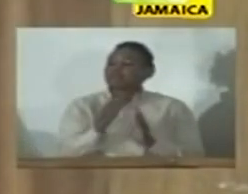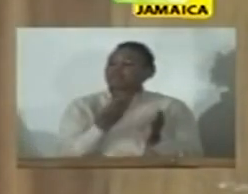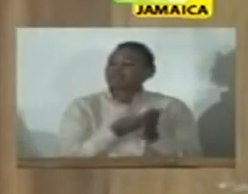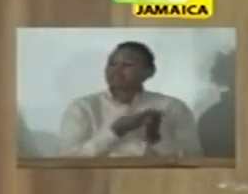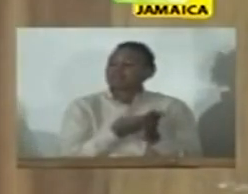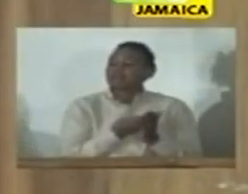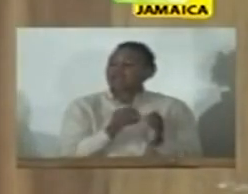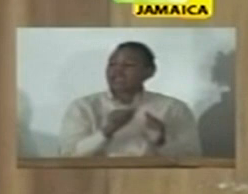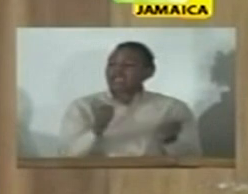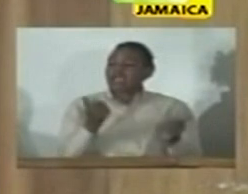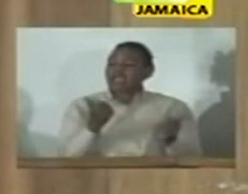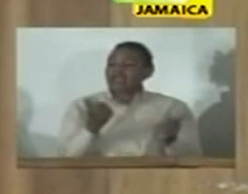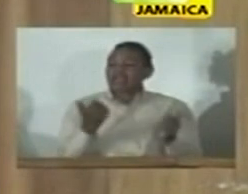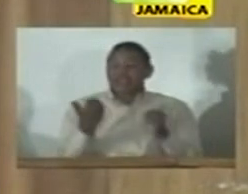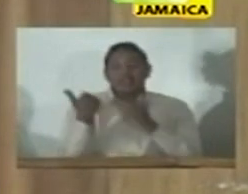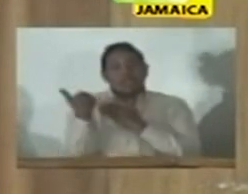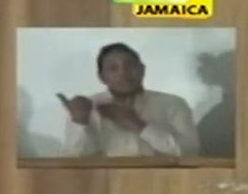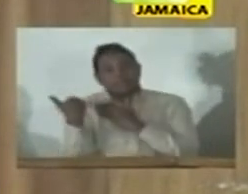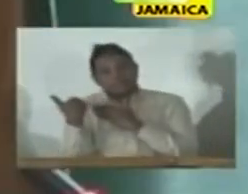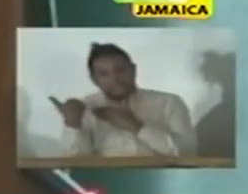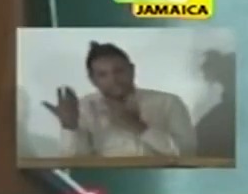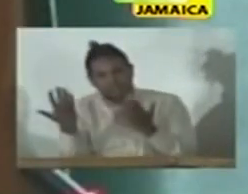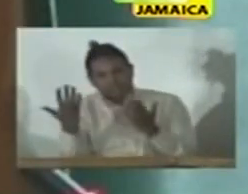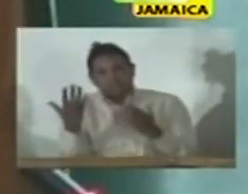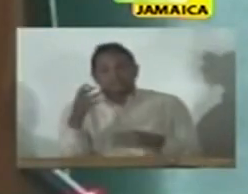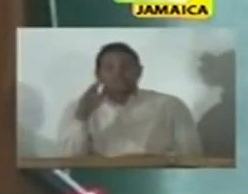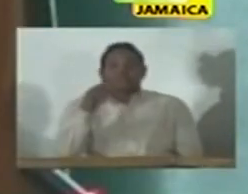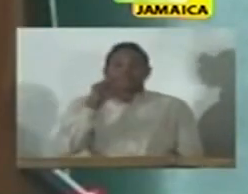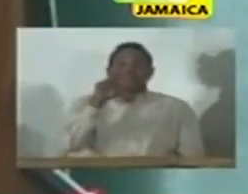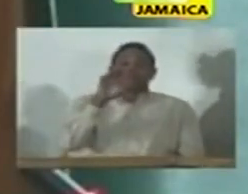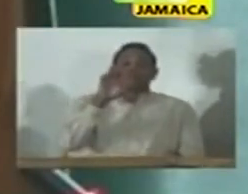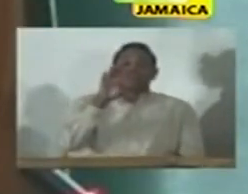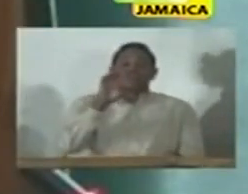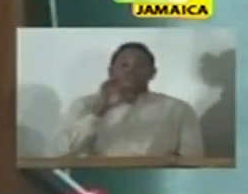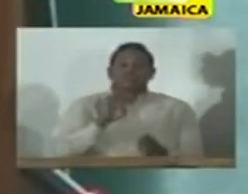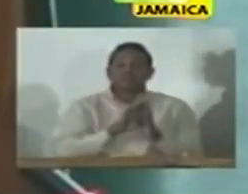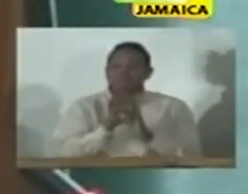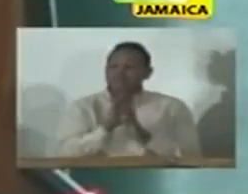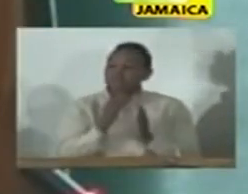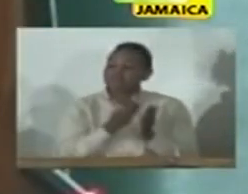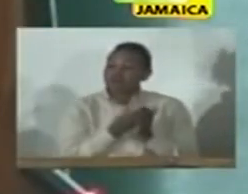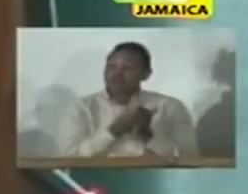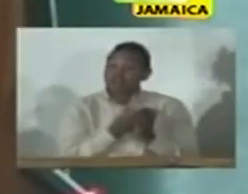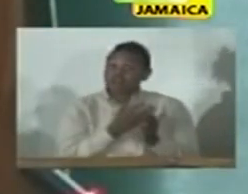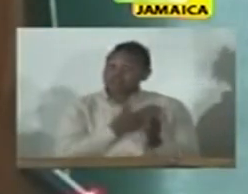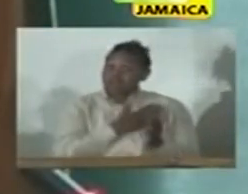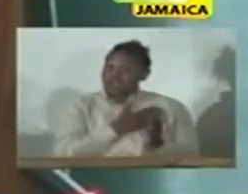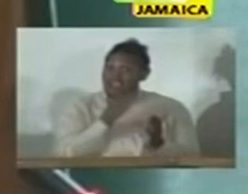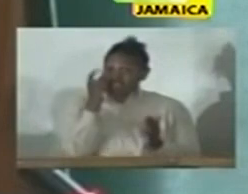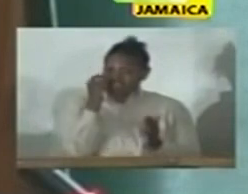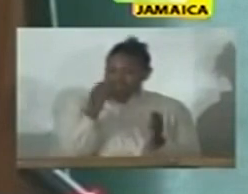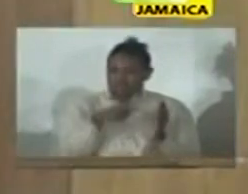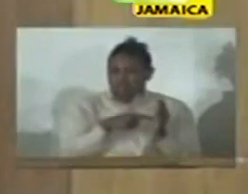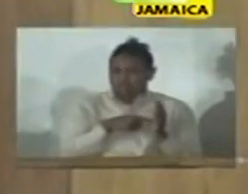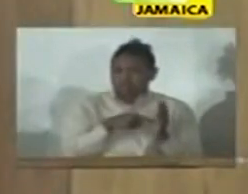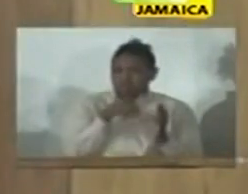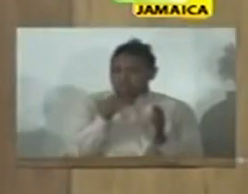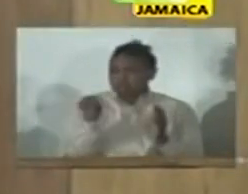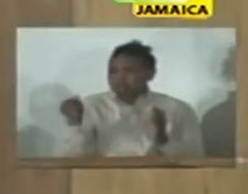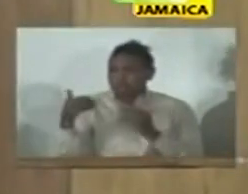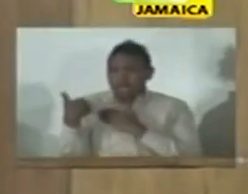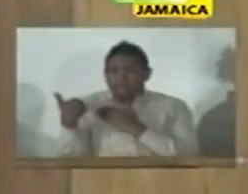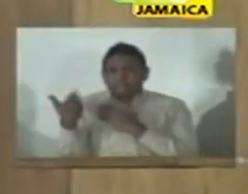any liabilities of the Petrocarib Development Fund. My understanding is that